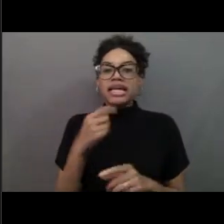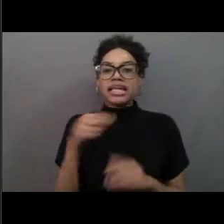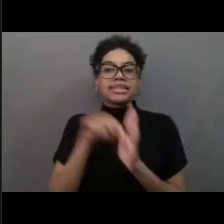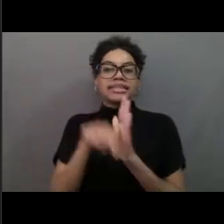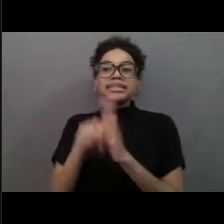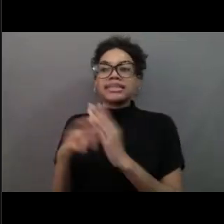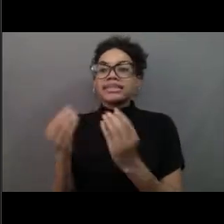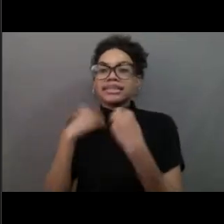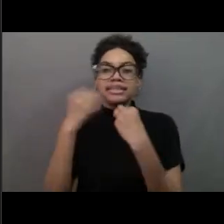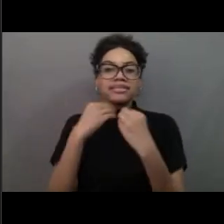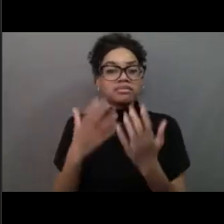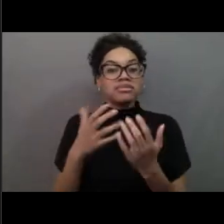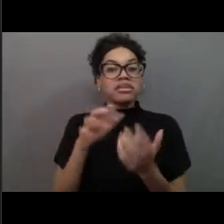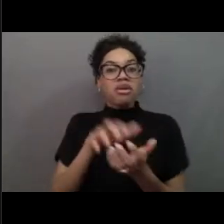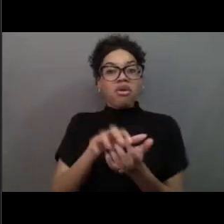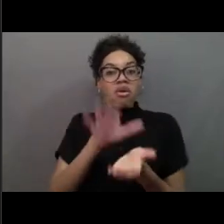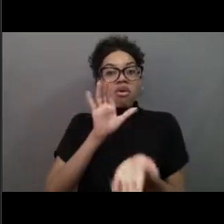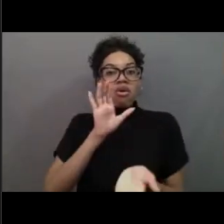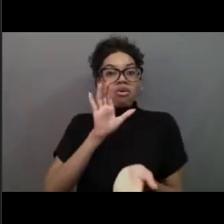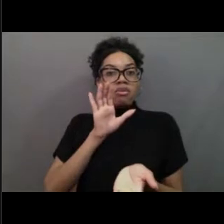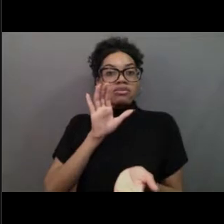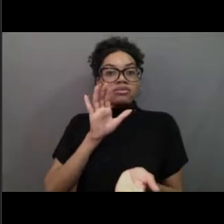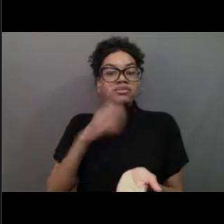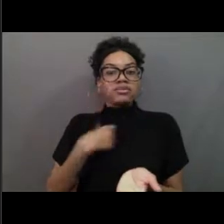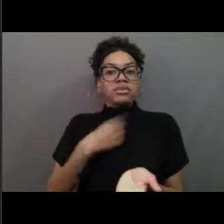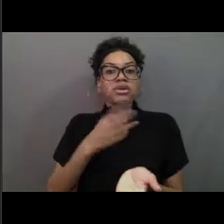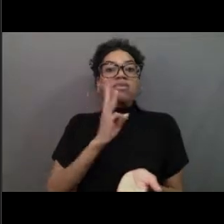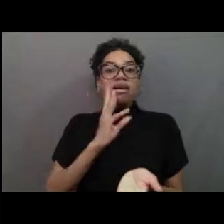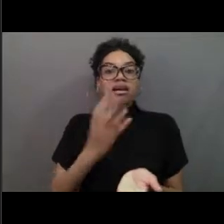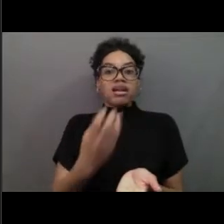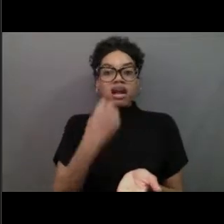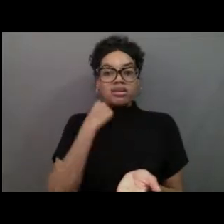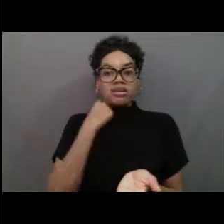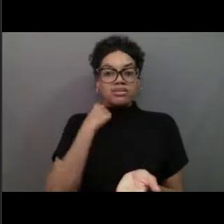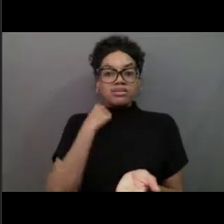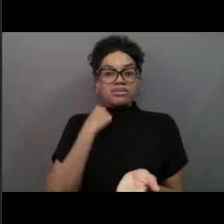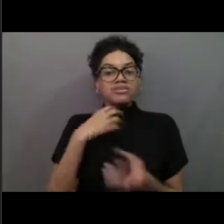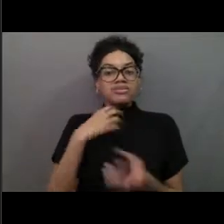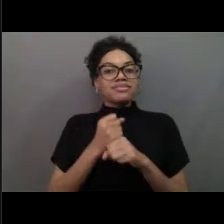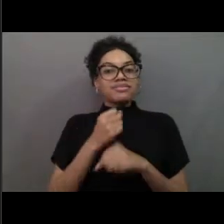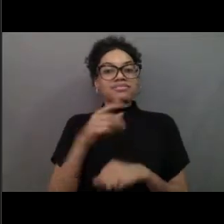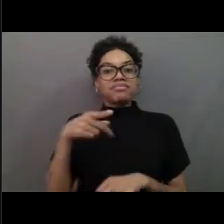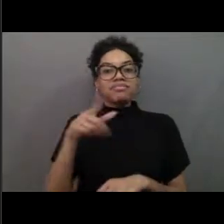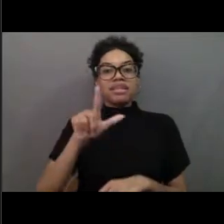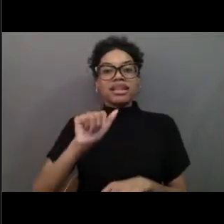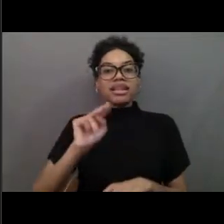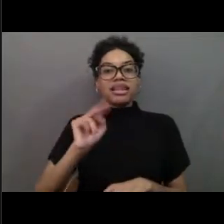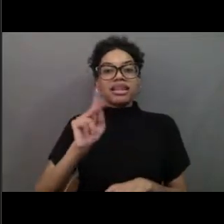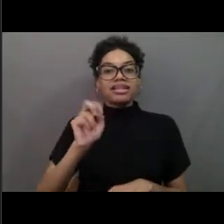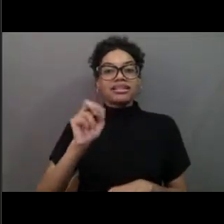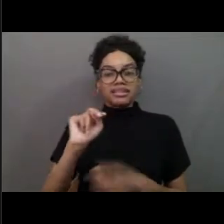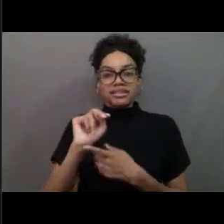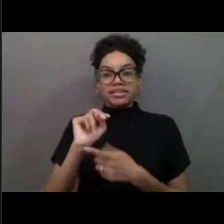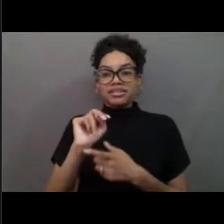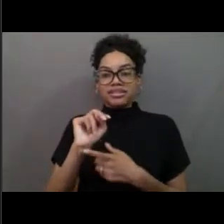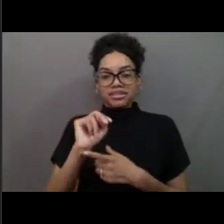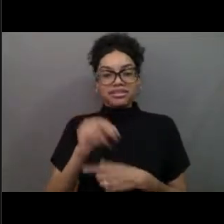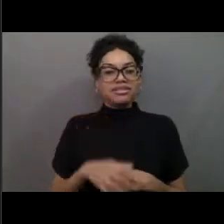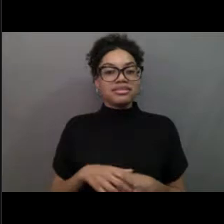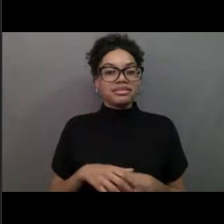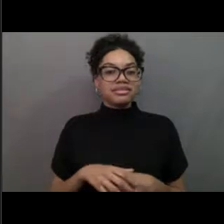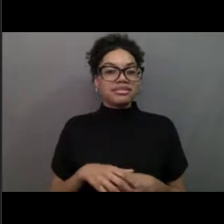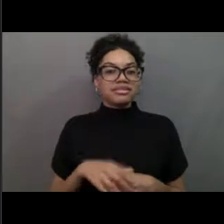front that it opens really wide to suck in water and get plankton. So just like the manta rays, the whale sharks feed on plankton, and these are two of my favorite